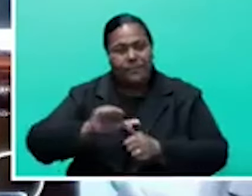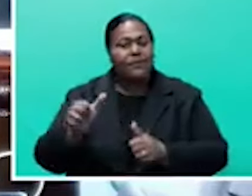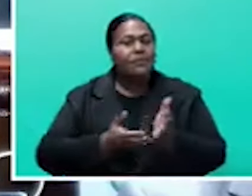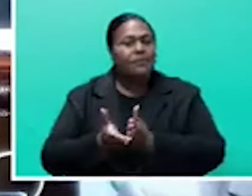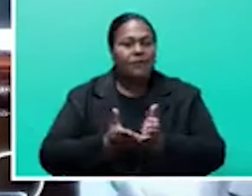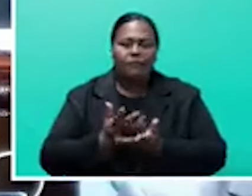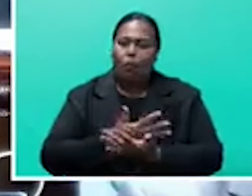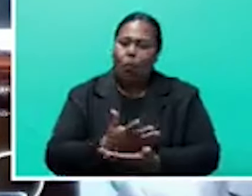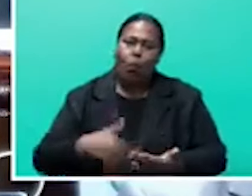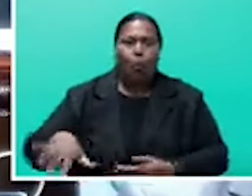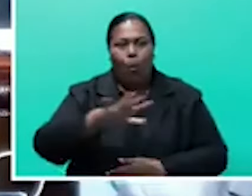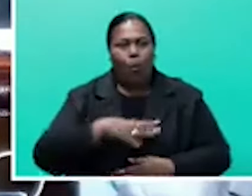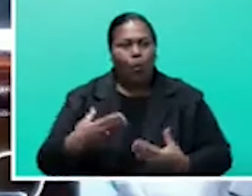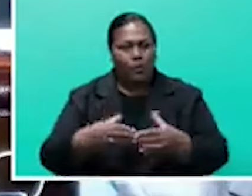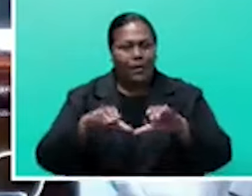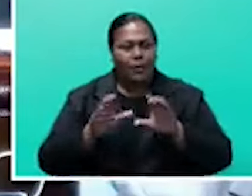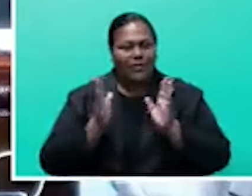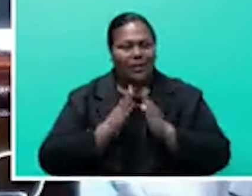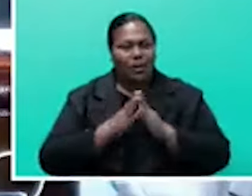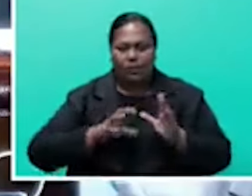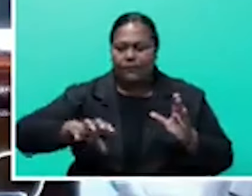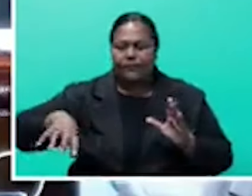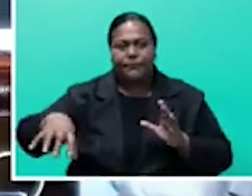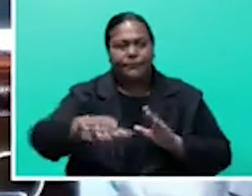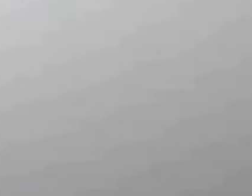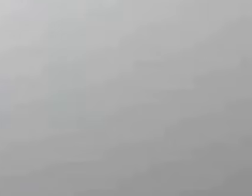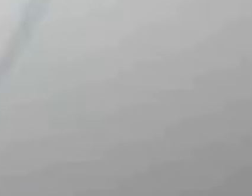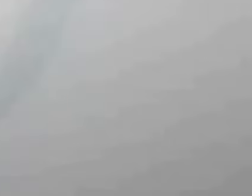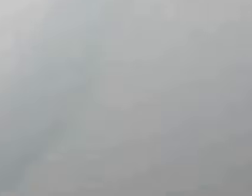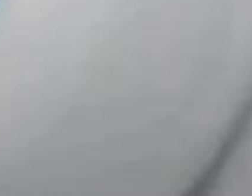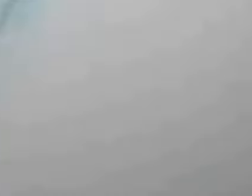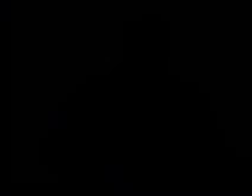municipal boundaries of this country. Thank you, Mr. Speaker.